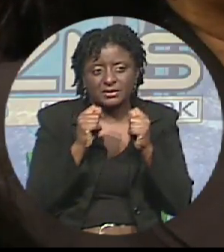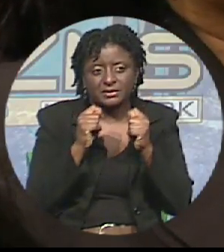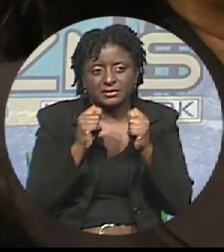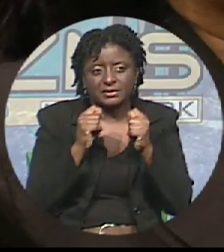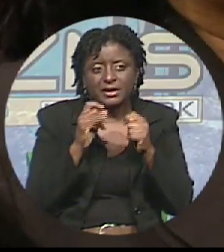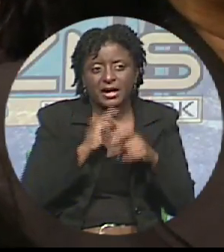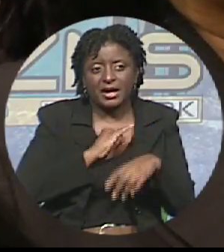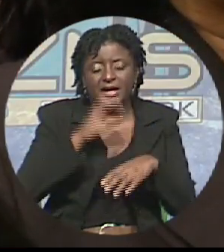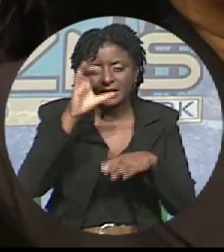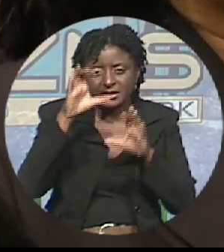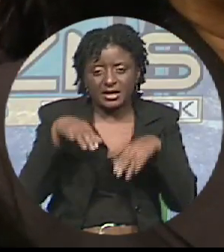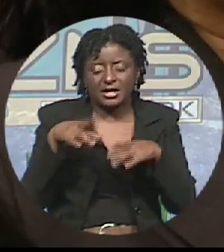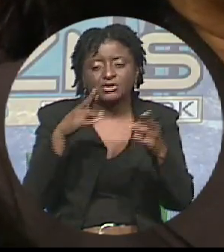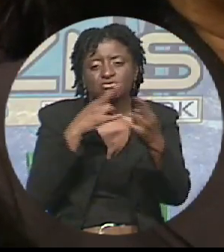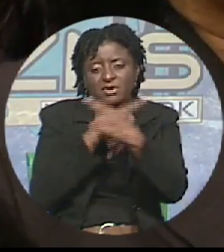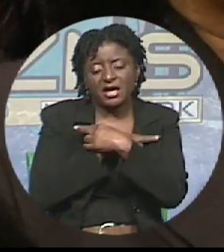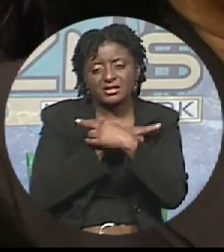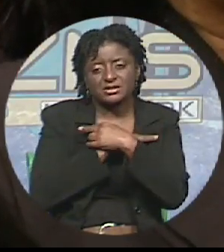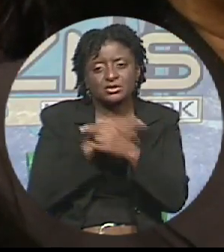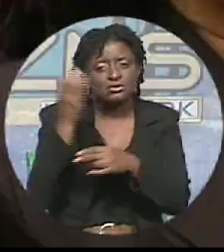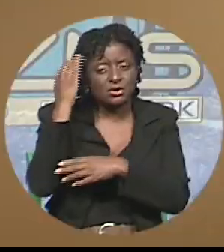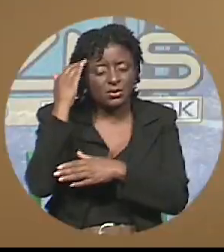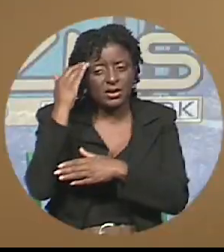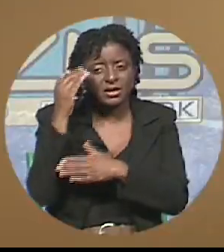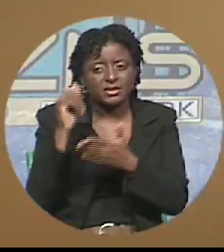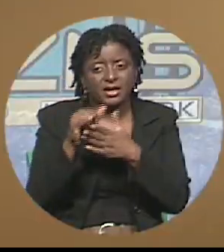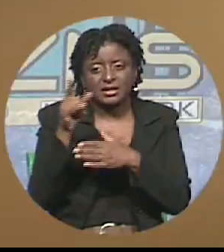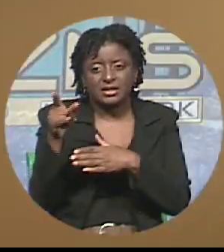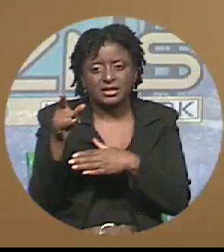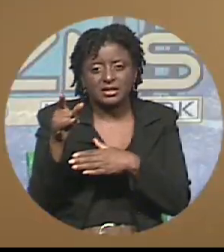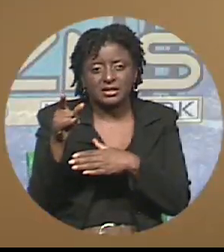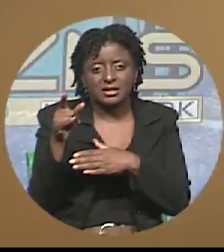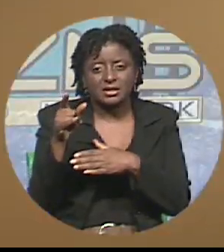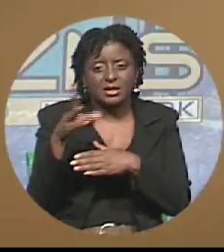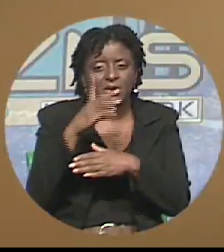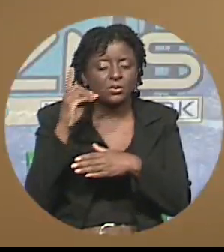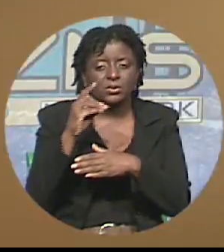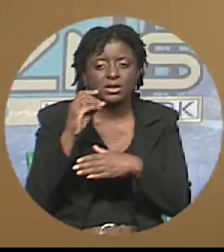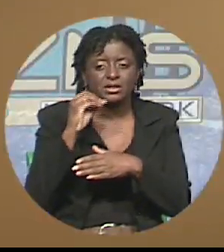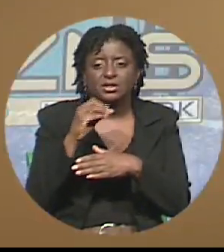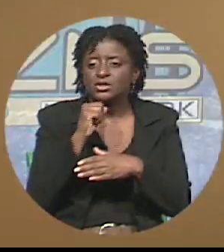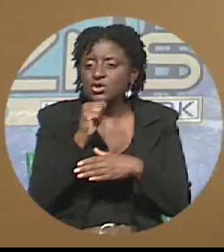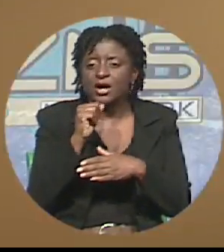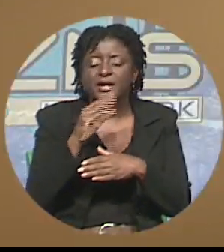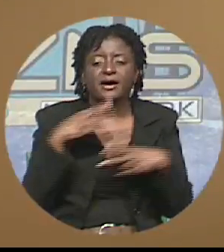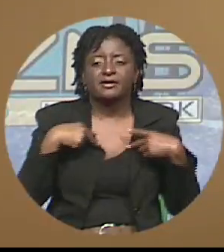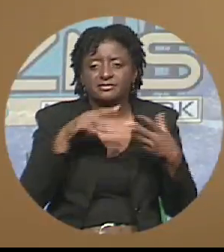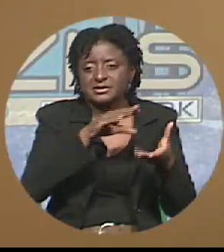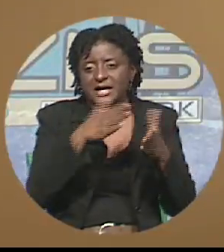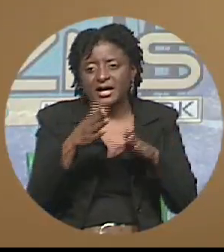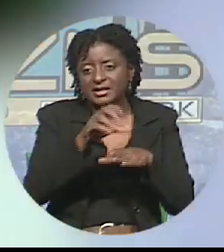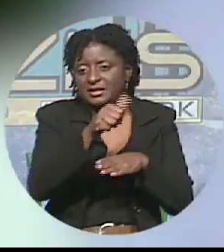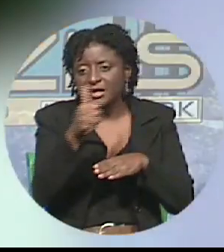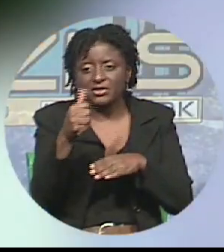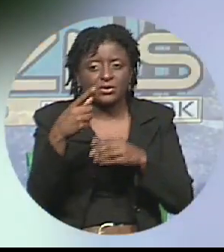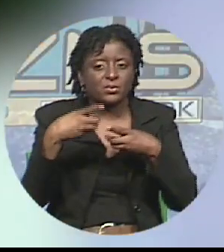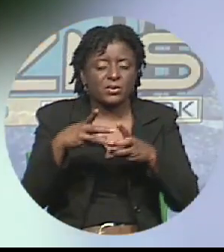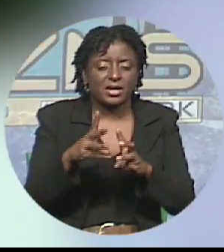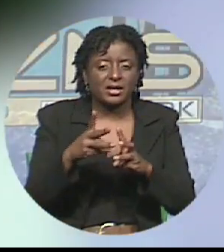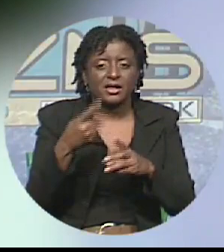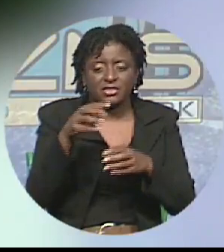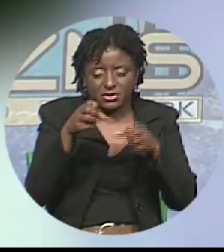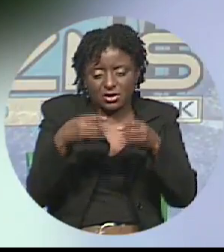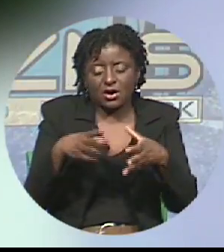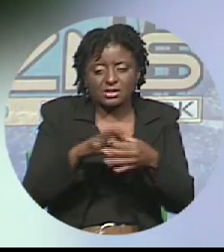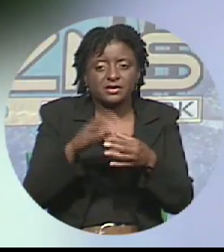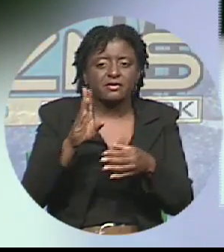I can rest assured I know he probably wouldn't have gone any other way. The loss of her best friend has not been easy to adjust